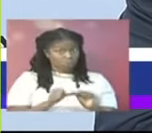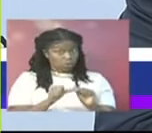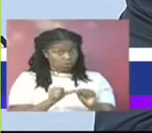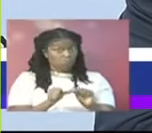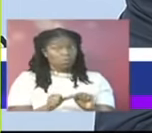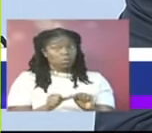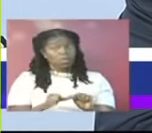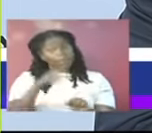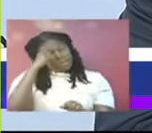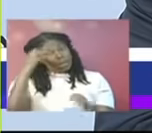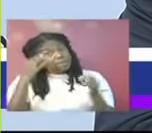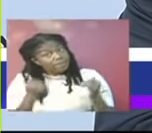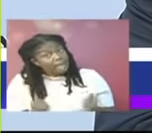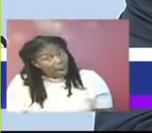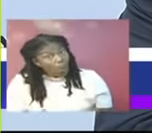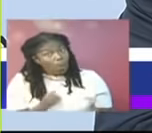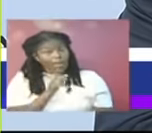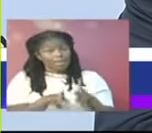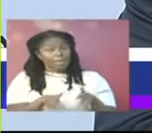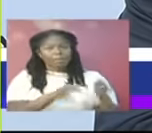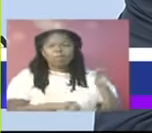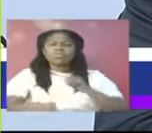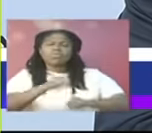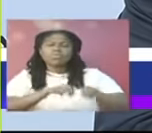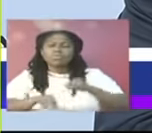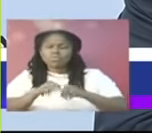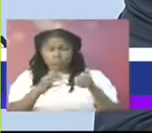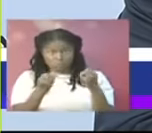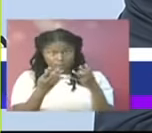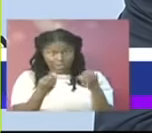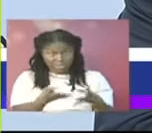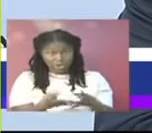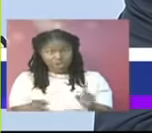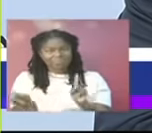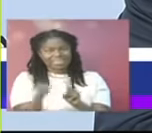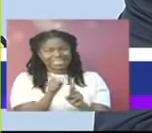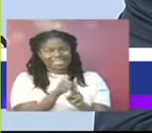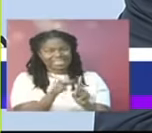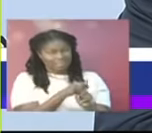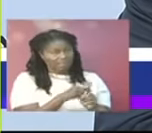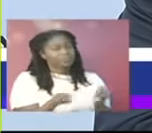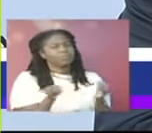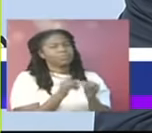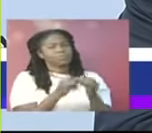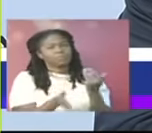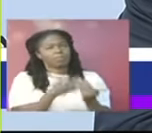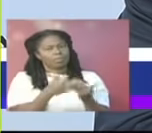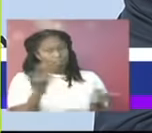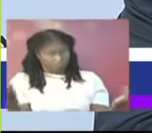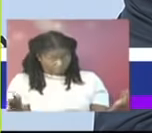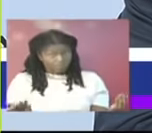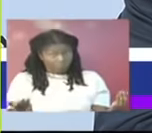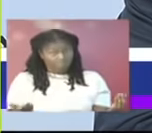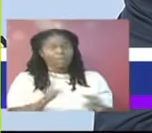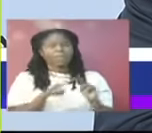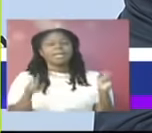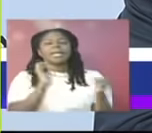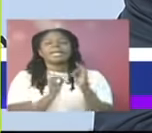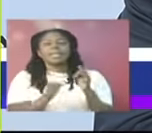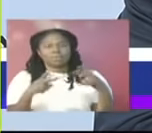downward factors that will drive the infection rate downwards, including vaccination and, of course,